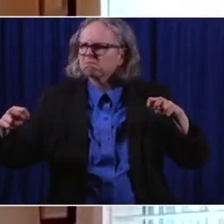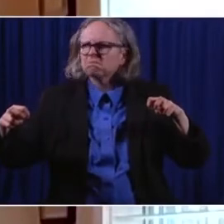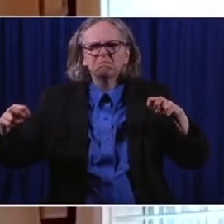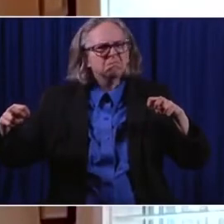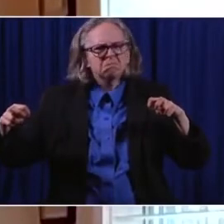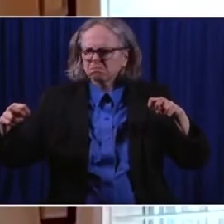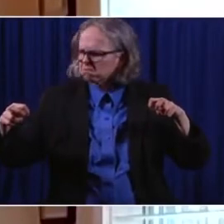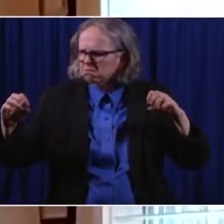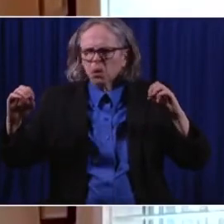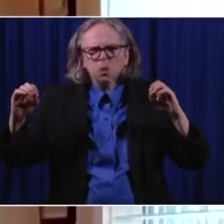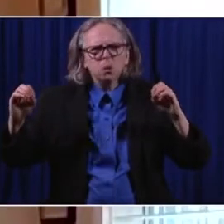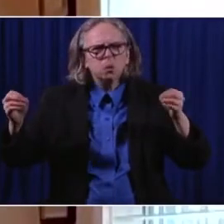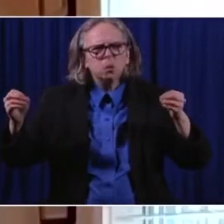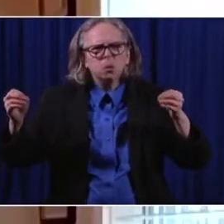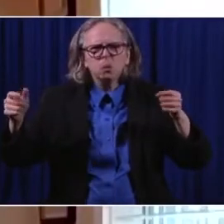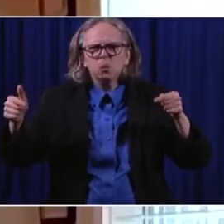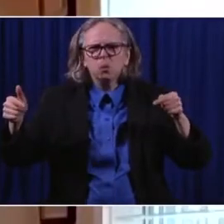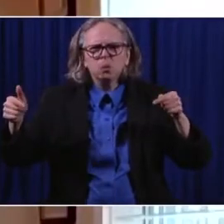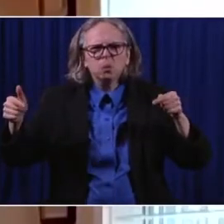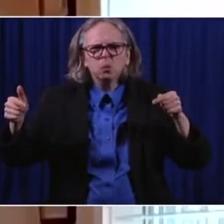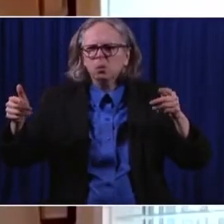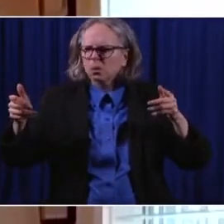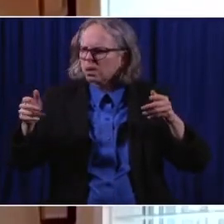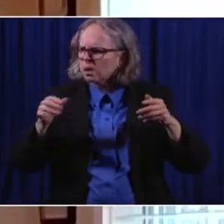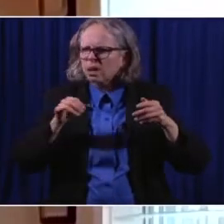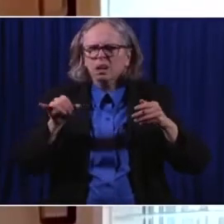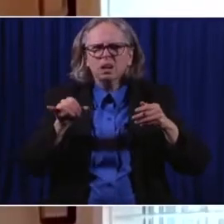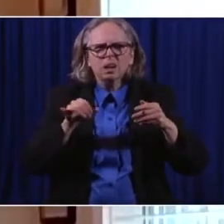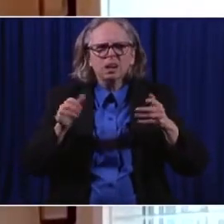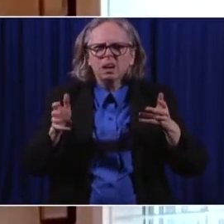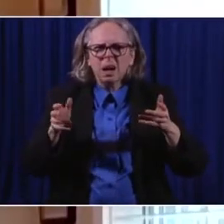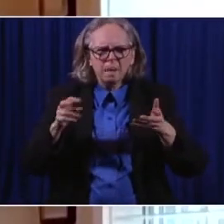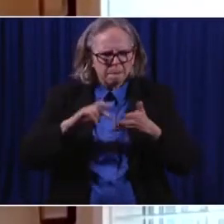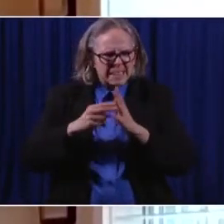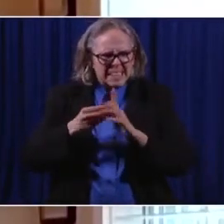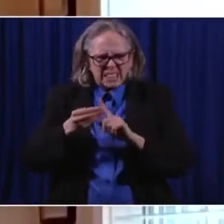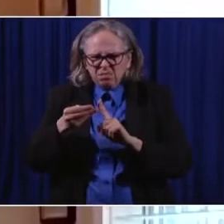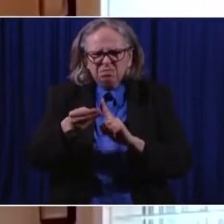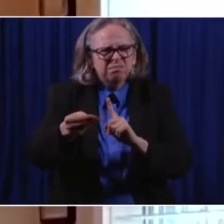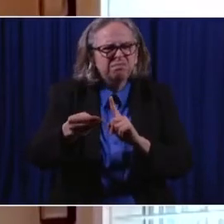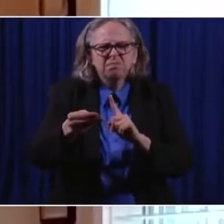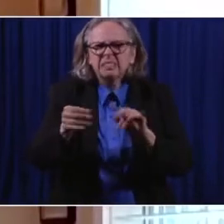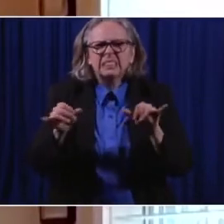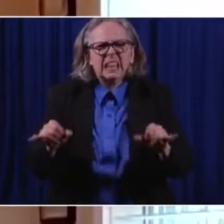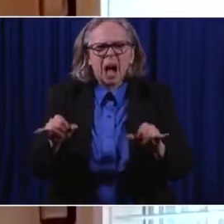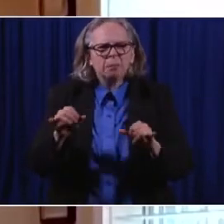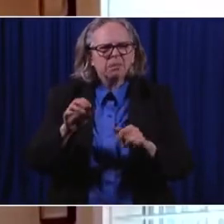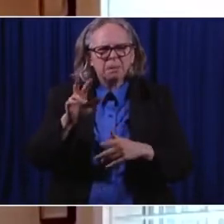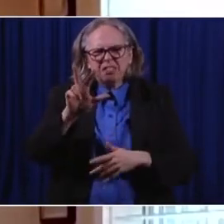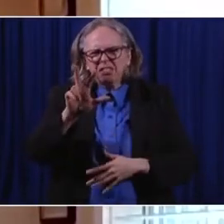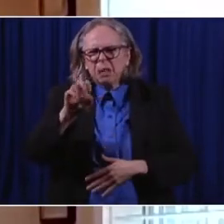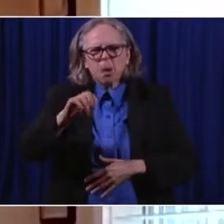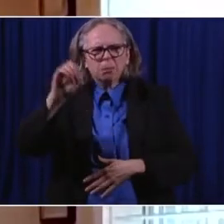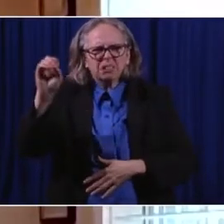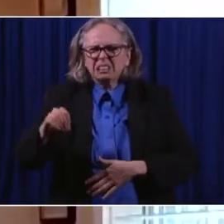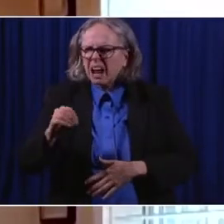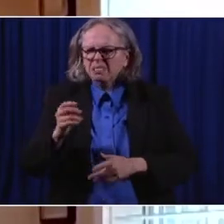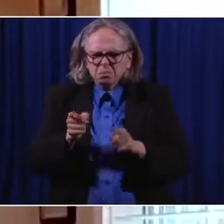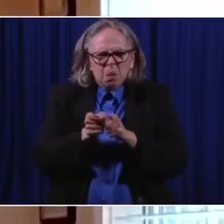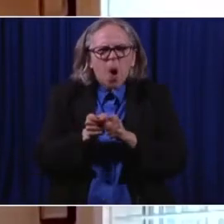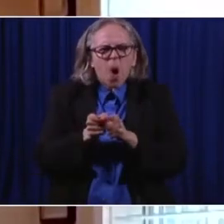who weren't exposed. The rates for both groups hovered right around 3%. Now, it's important to